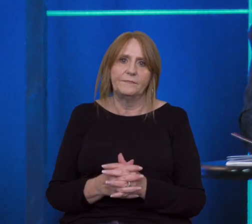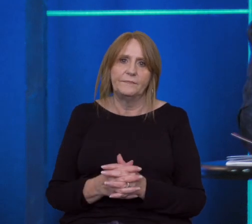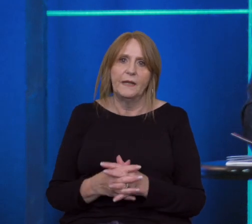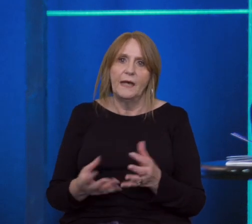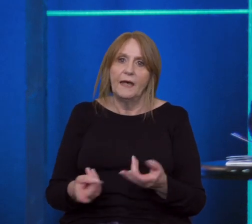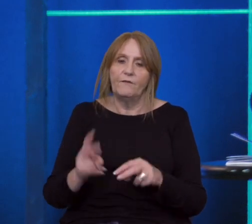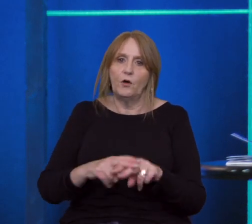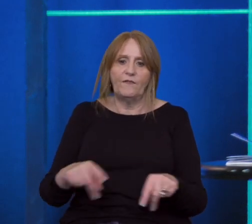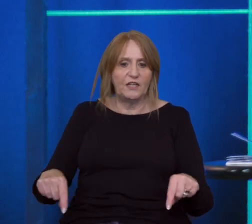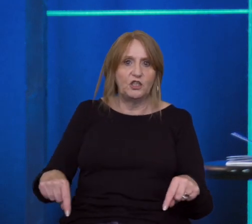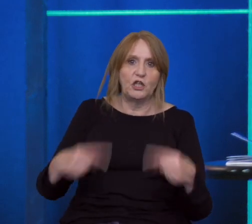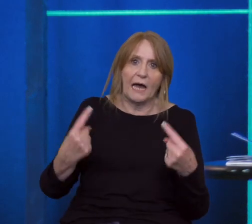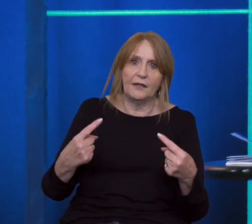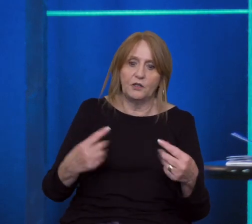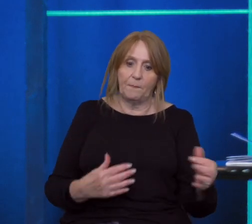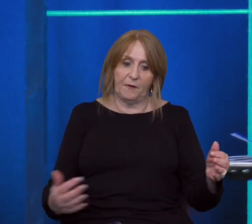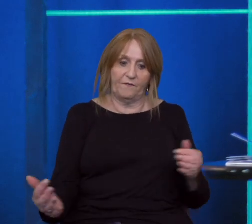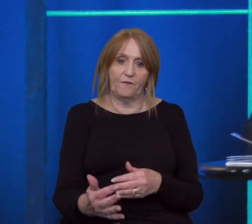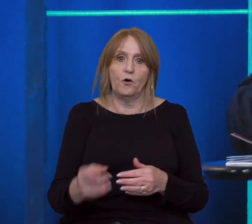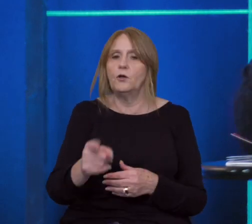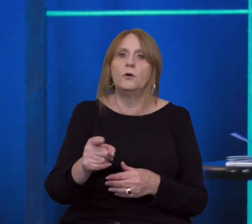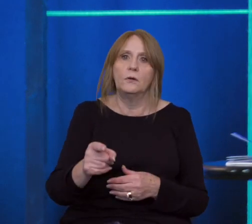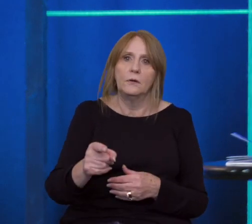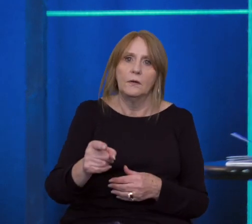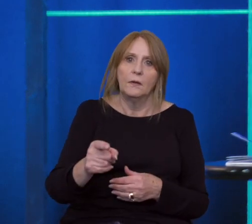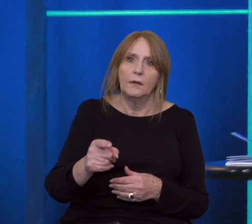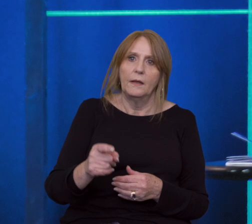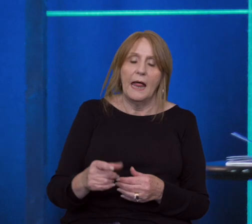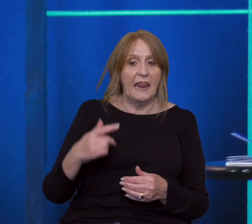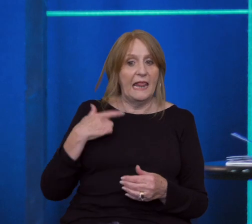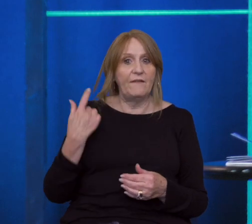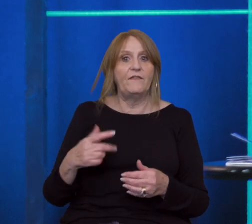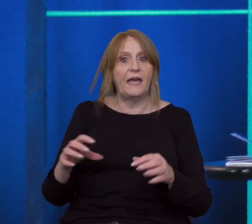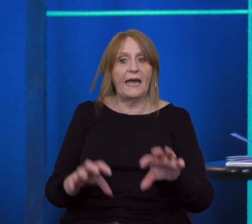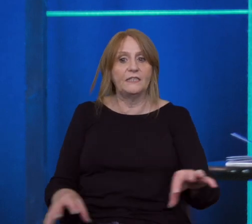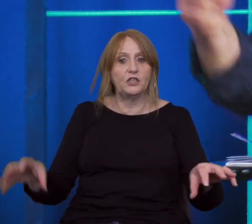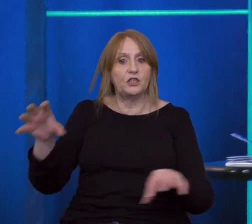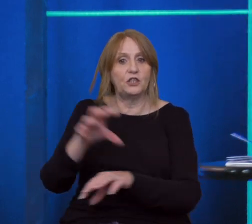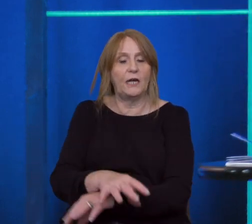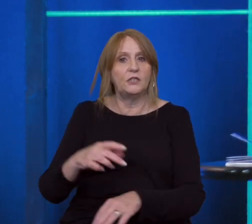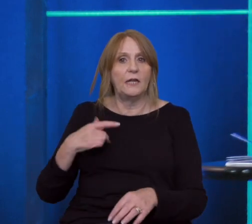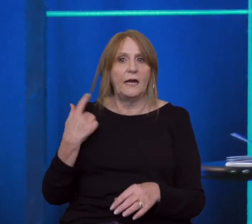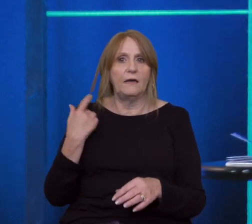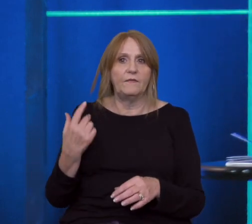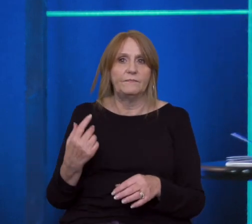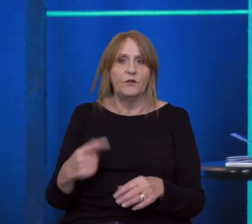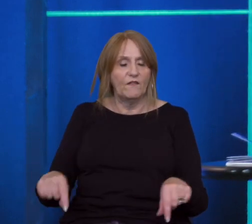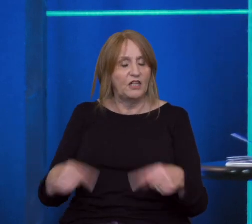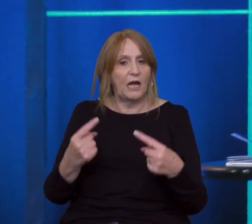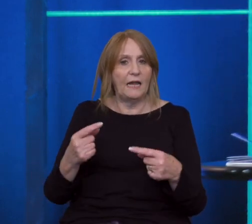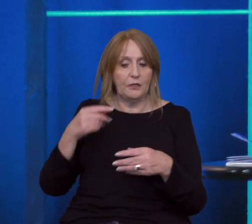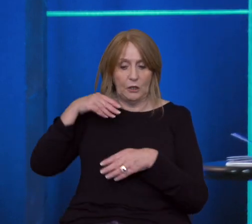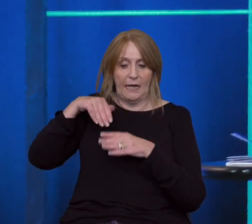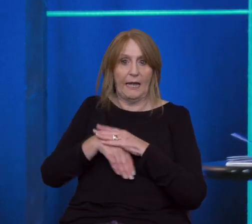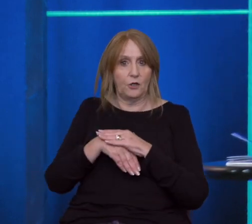You got a challenge before you that God has put there for you to achieve, live the exchanged life. You got a challenge inside you that you think you